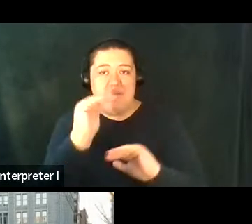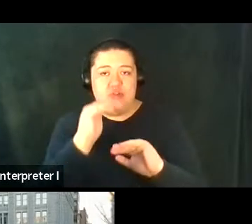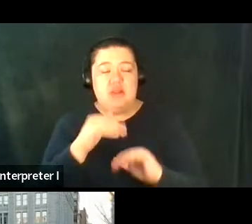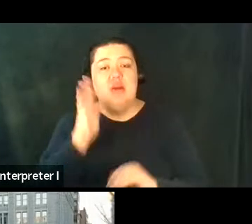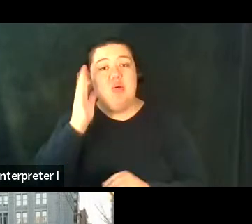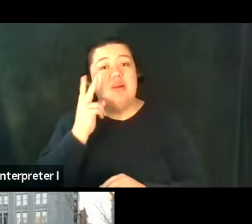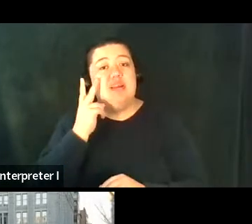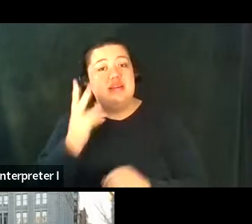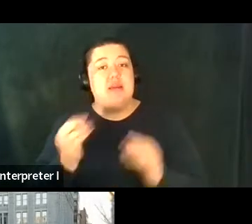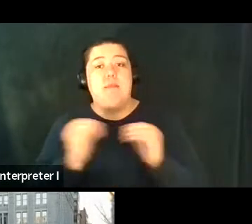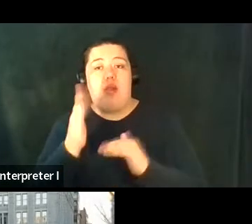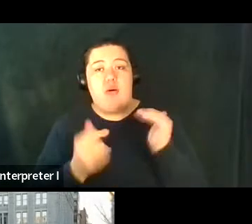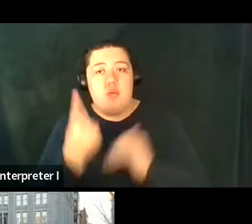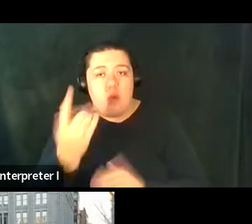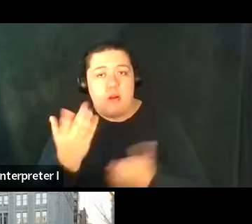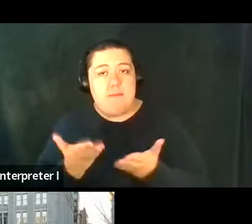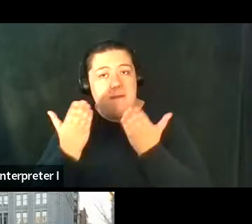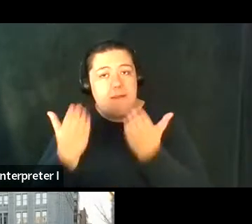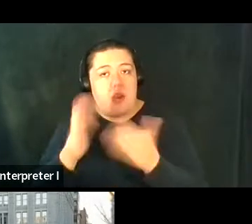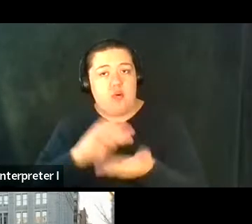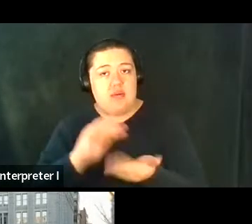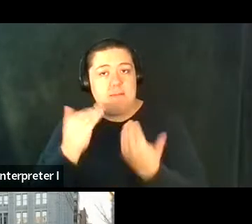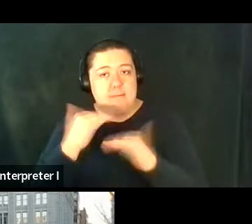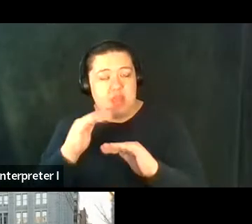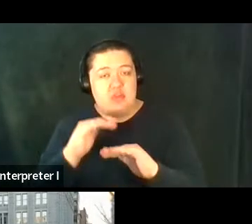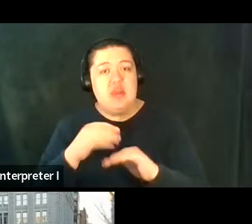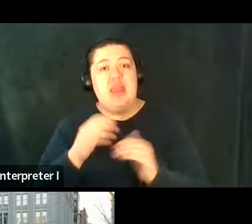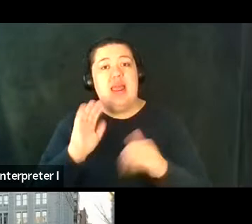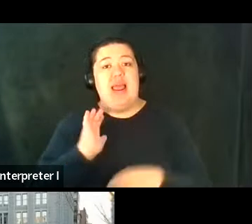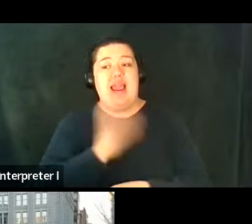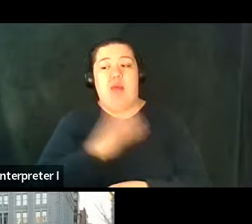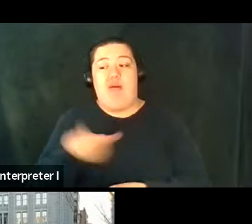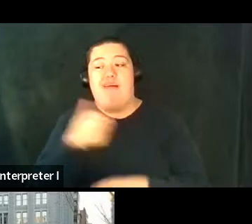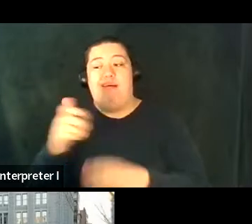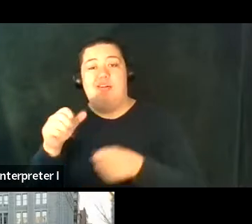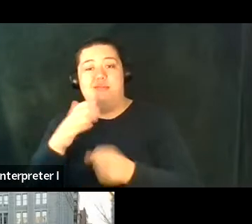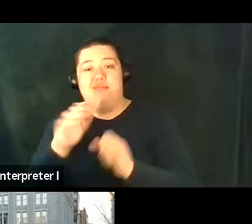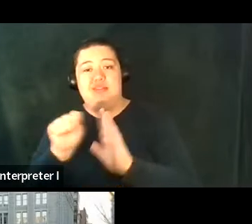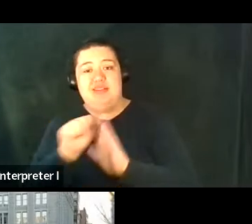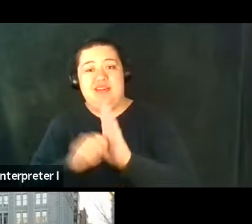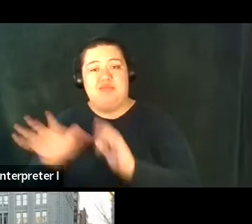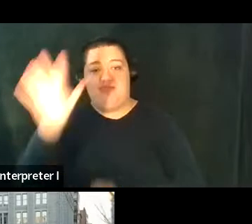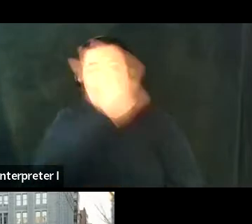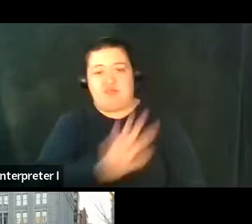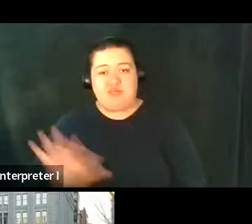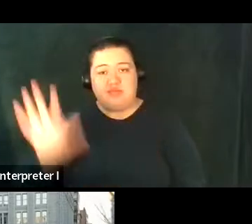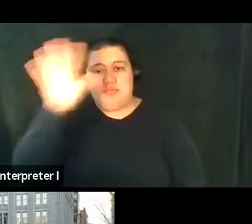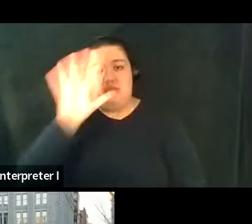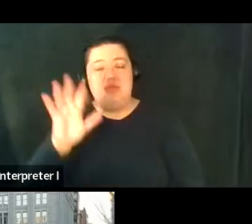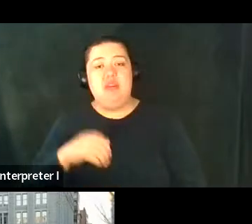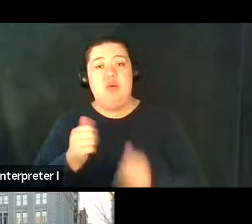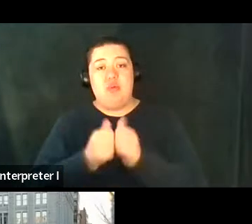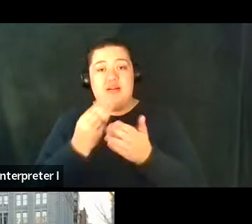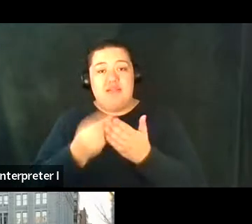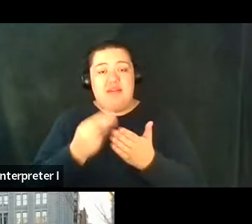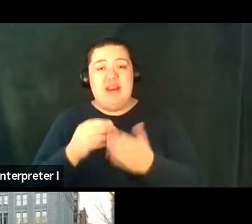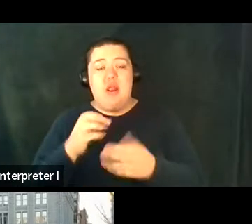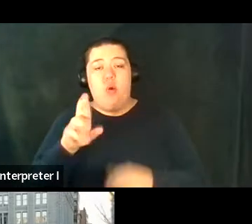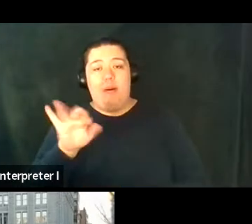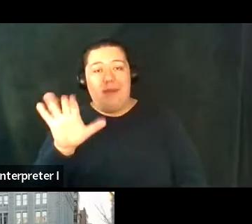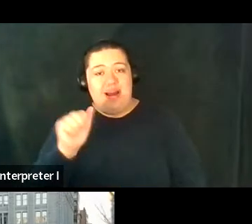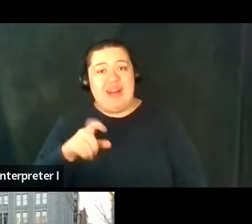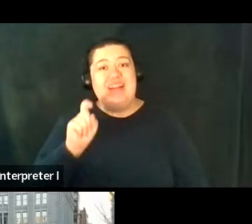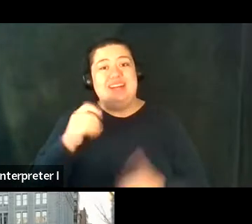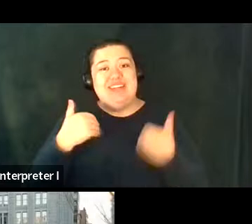one proposed budget. Given that the district and our neighboring states have not yet approved additional funding, WMATA is in the position to have to propose a